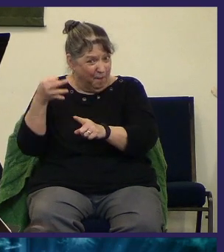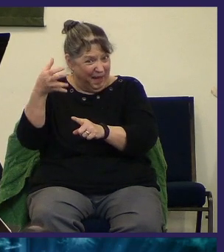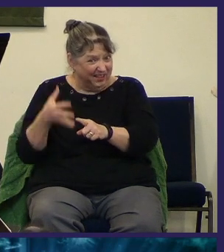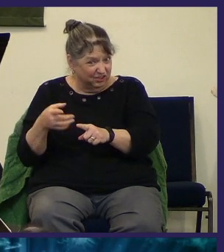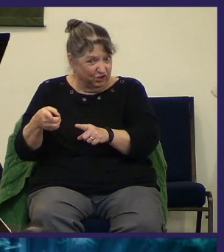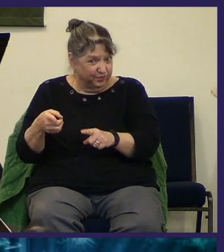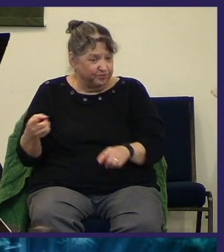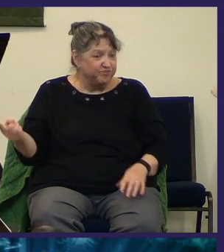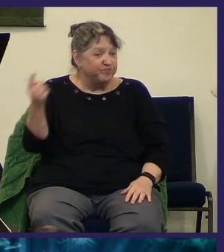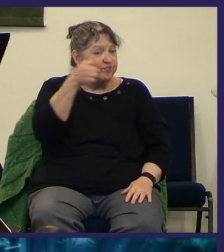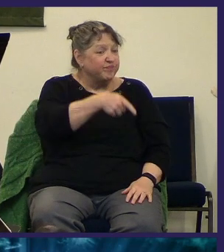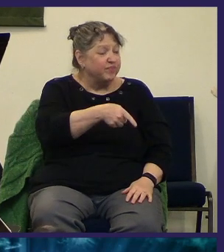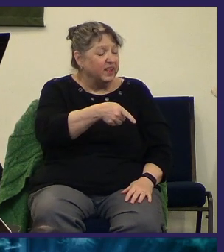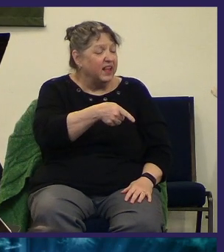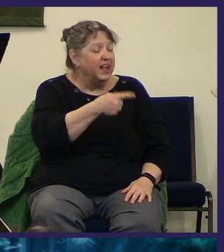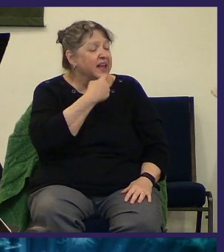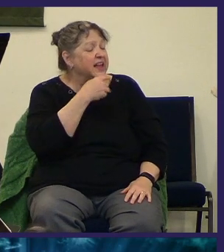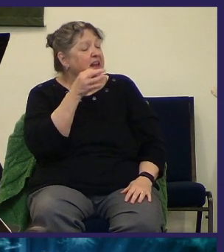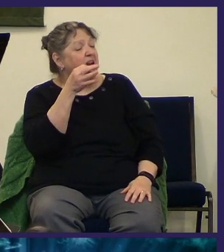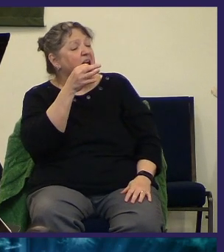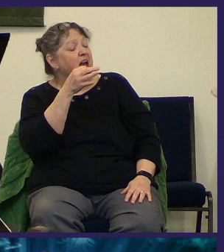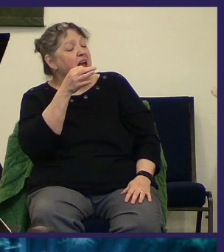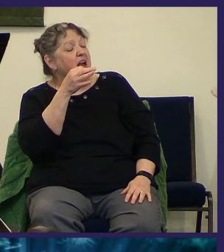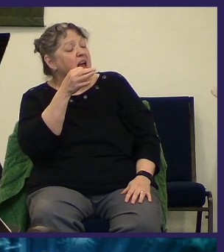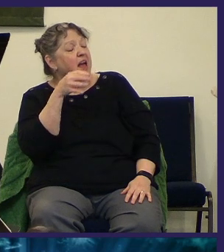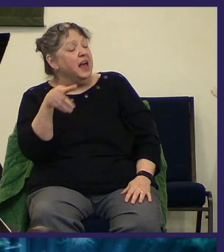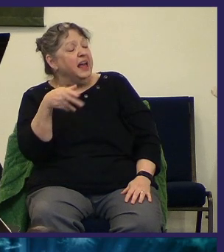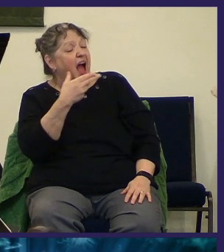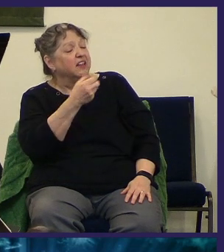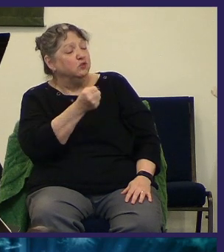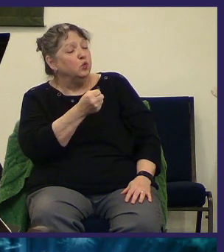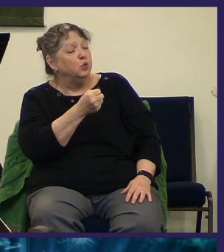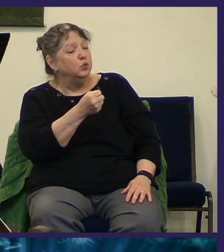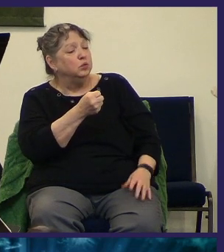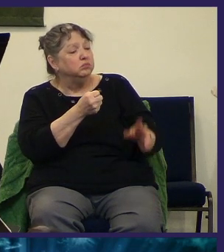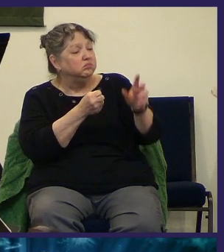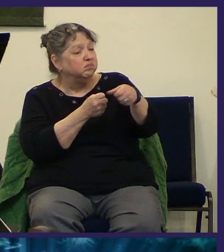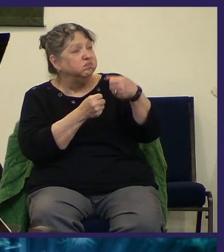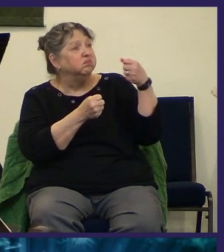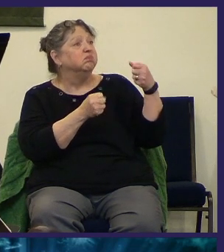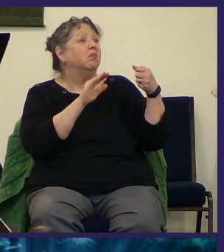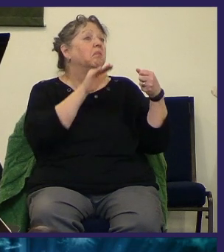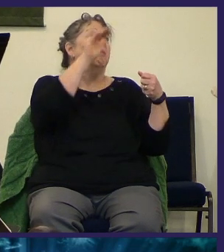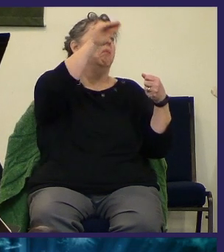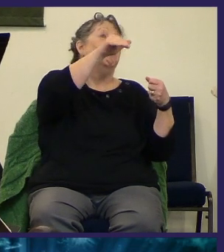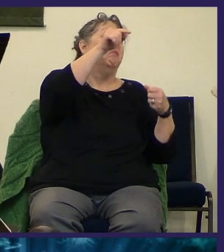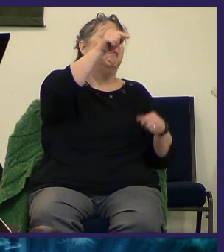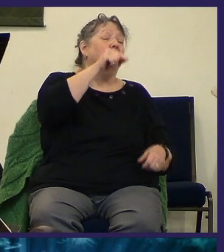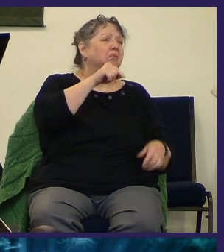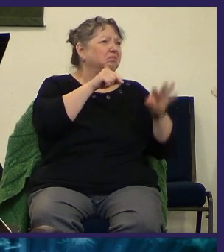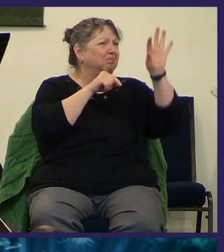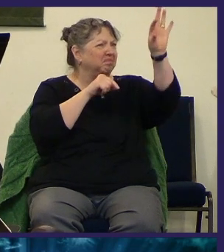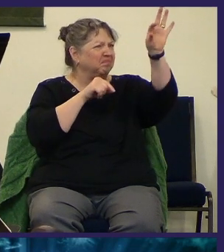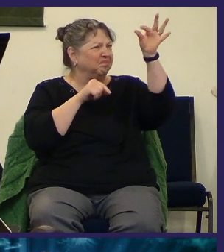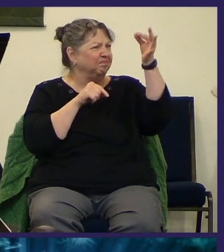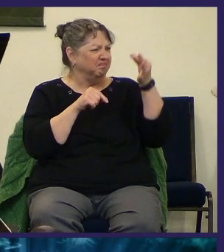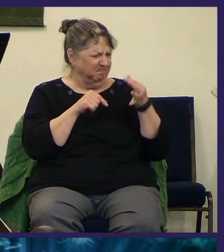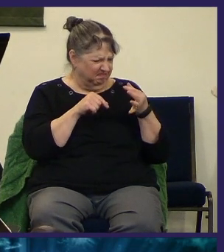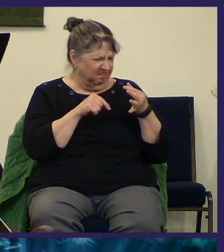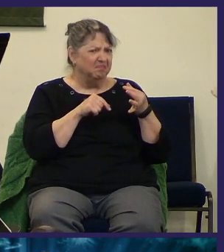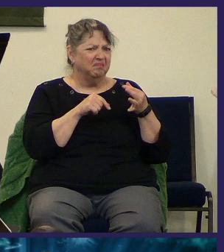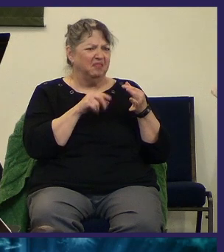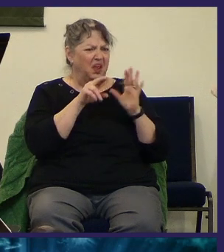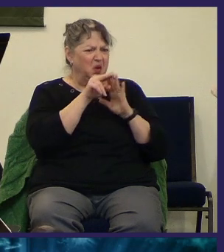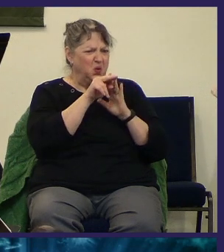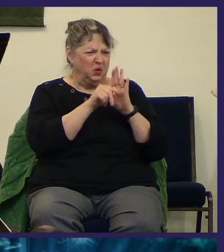lockers are open up there on the shelf laid this new testament he says i don't know i don't know what made me do it he said i just wanted